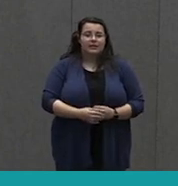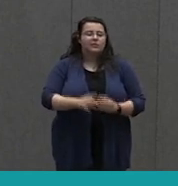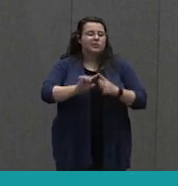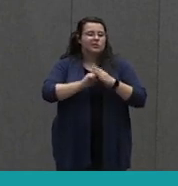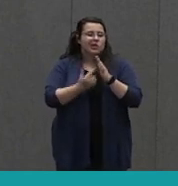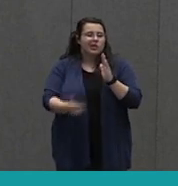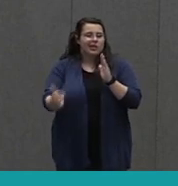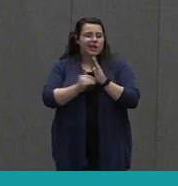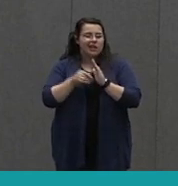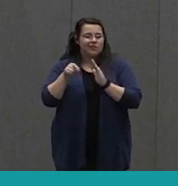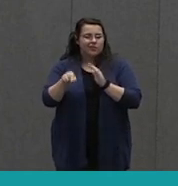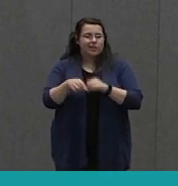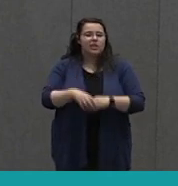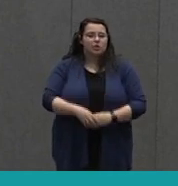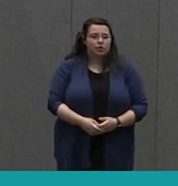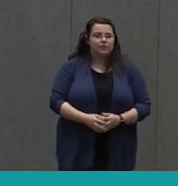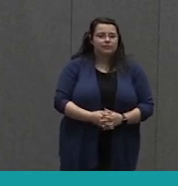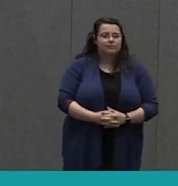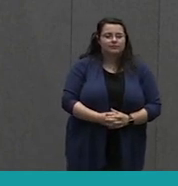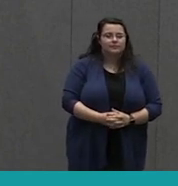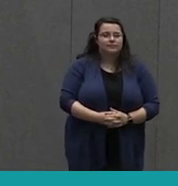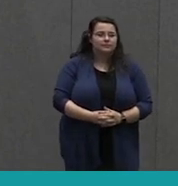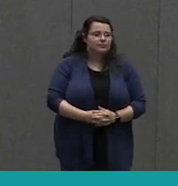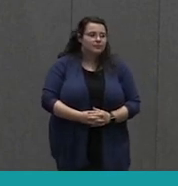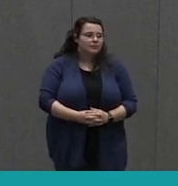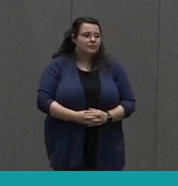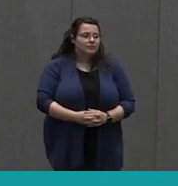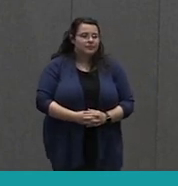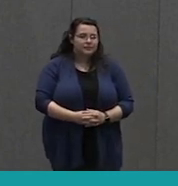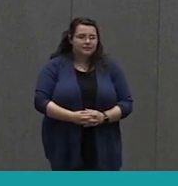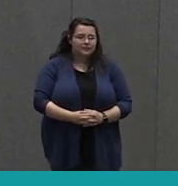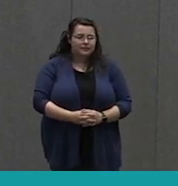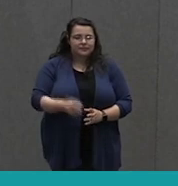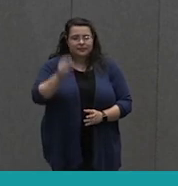Push and mash. Now I'm going to make a 3.